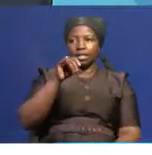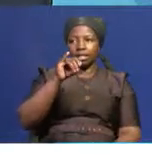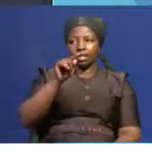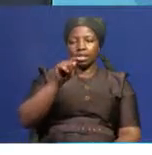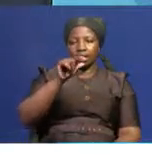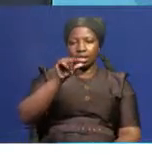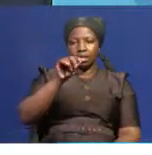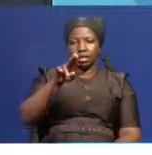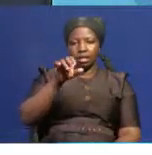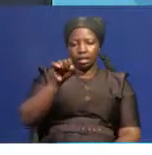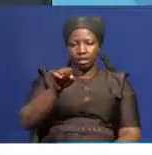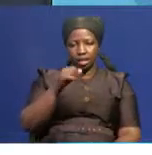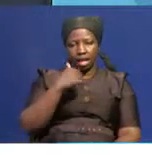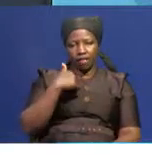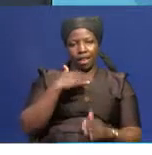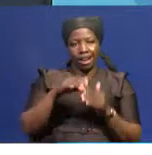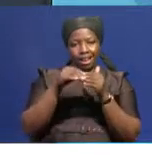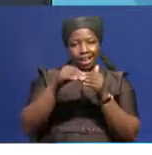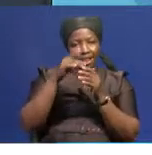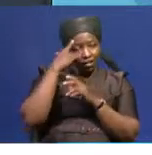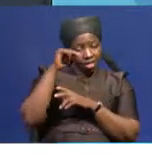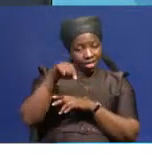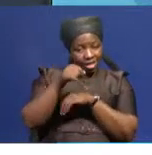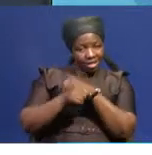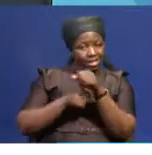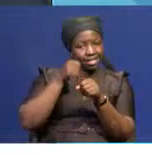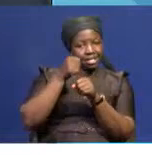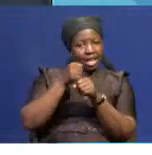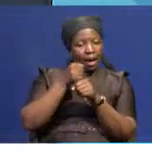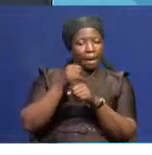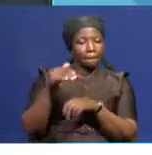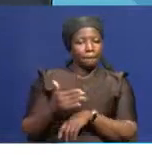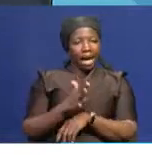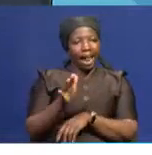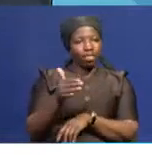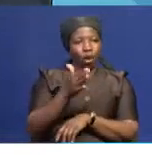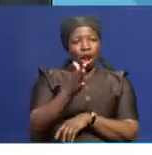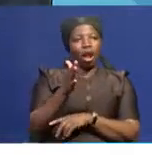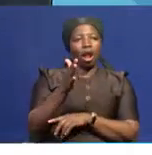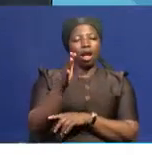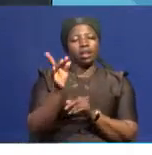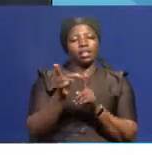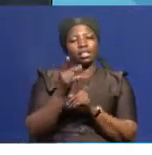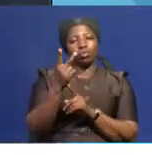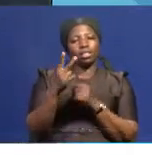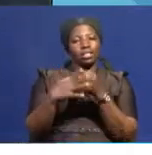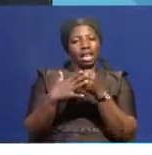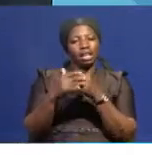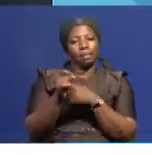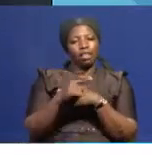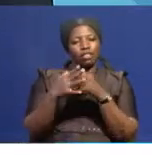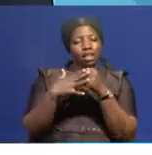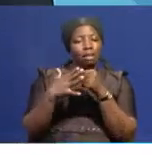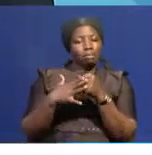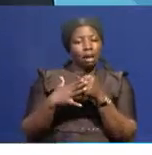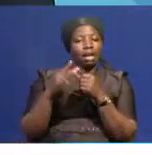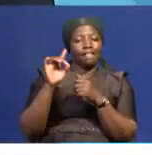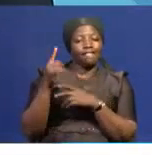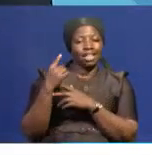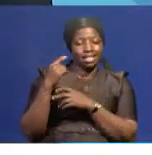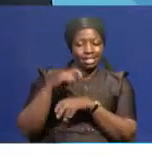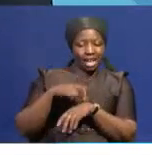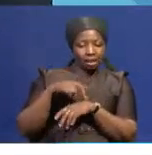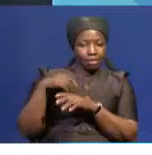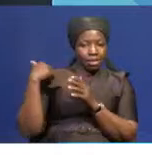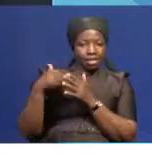for this year's Berlin Marathon slated for 29 September. This year, for the first time since 2014, the men's